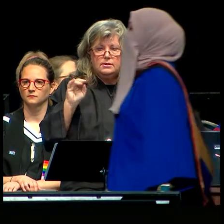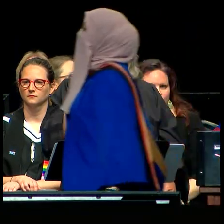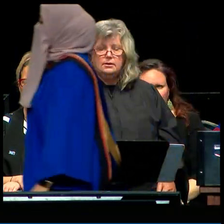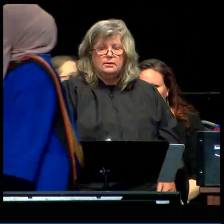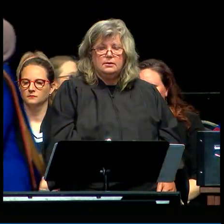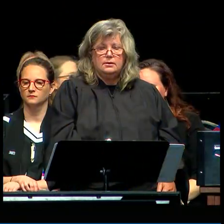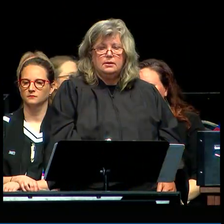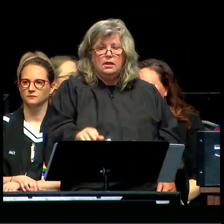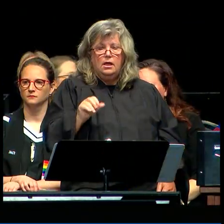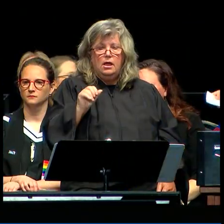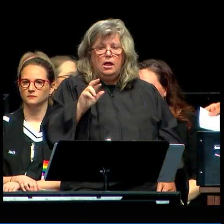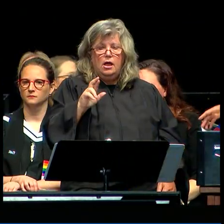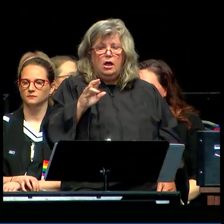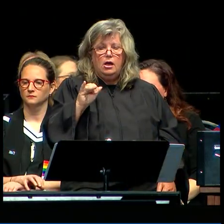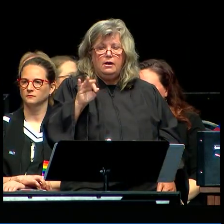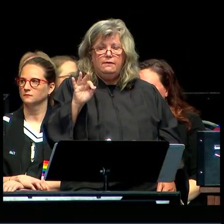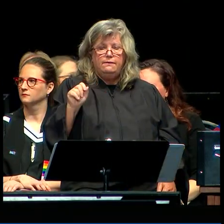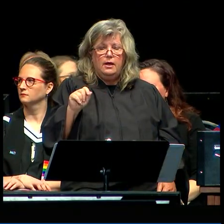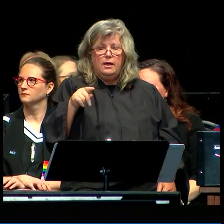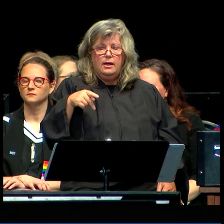Arifa Patel.